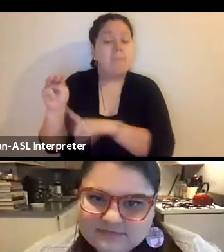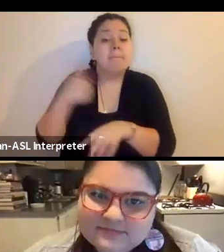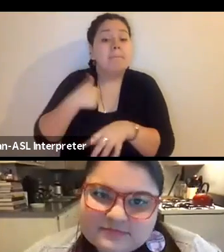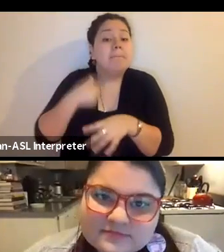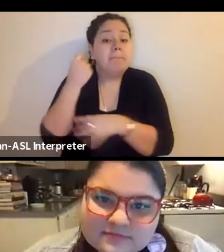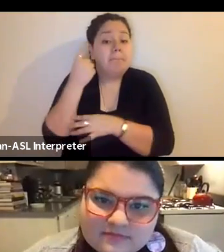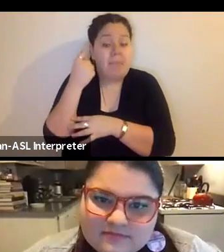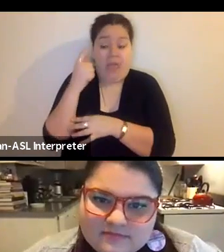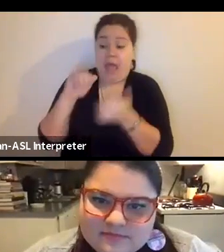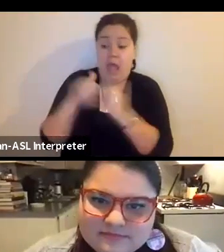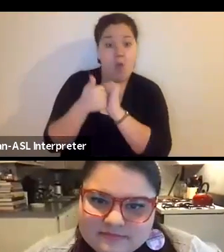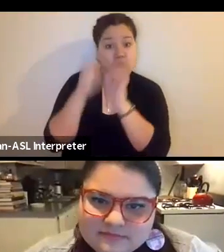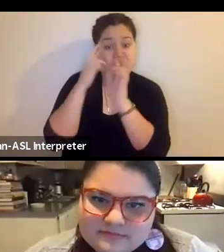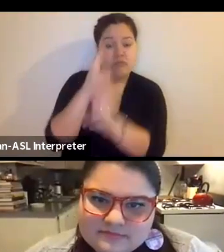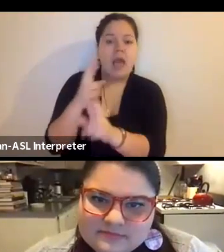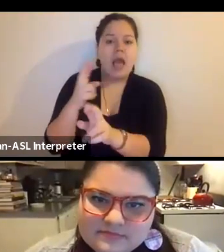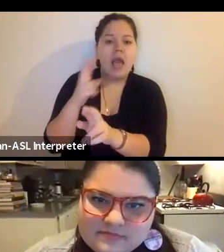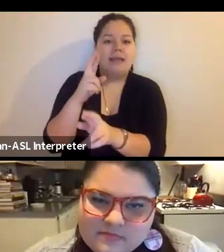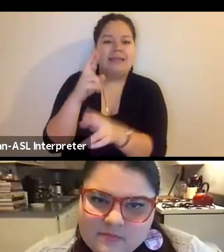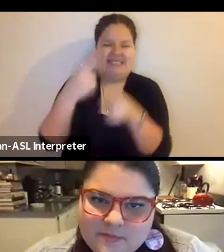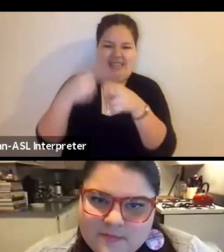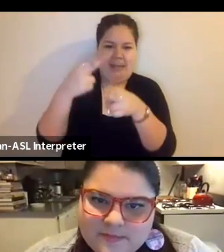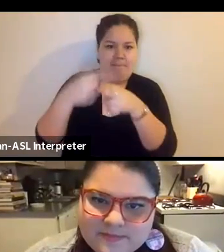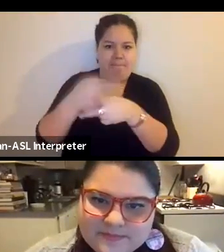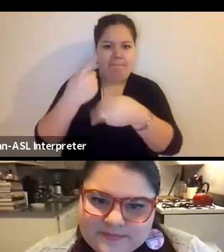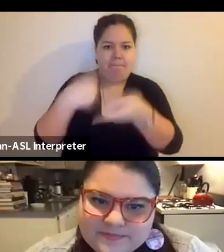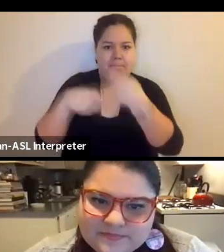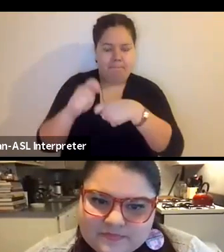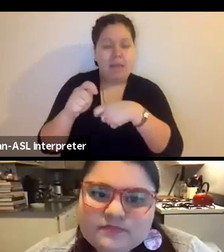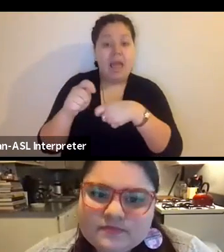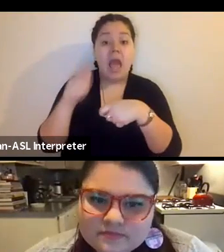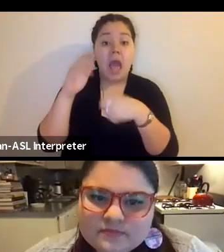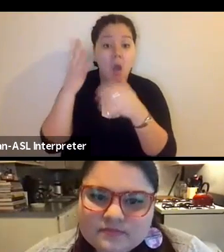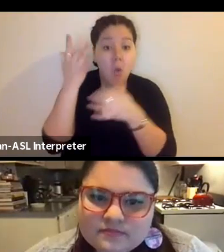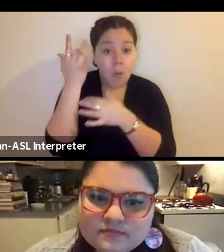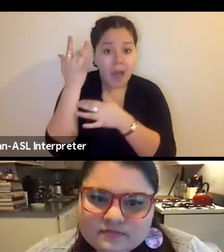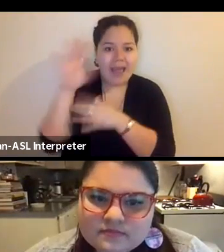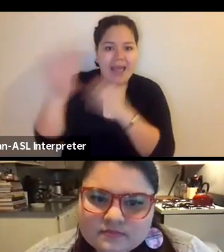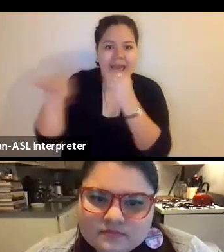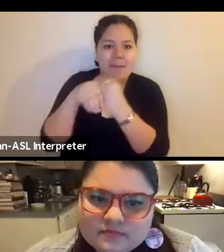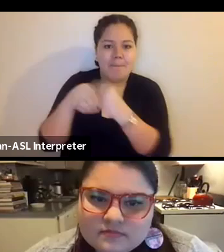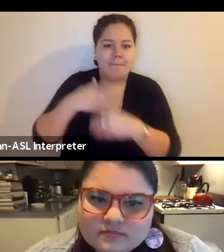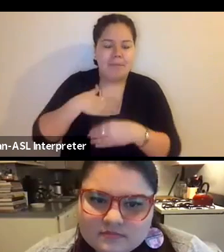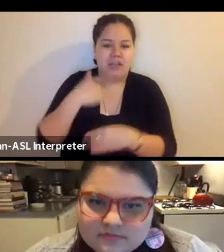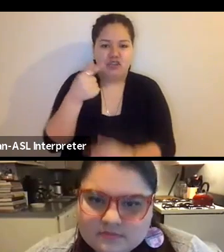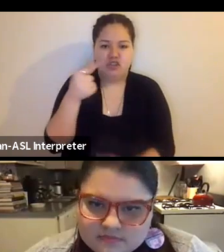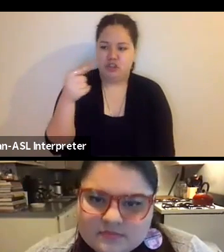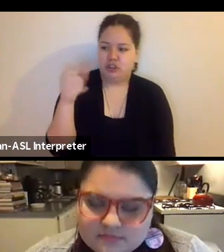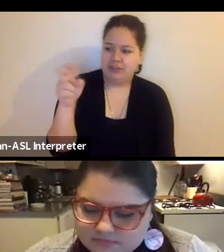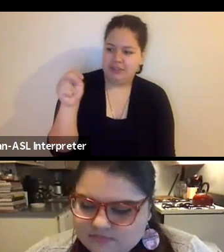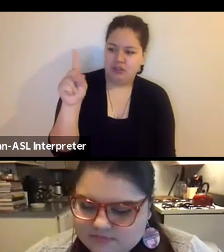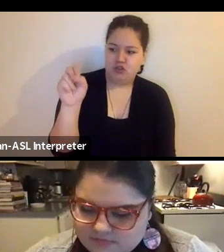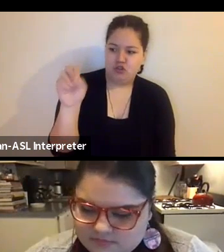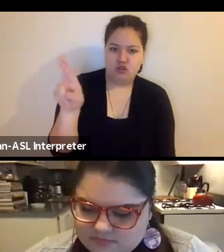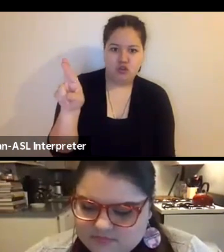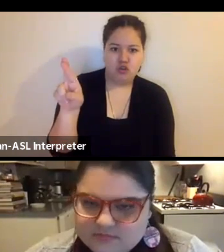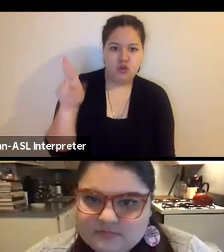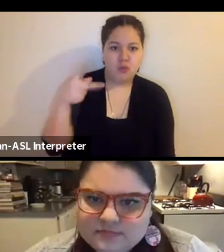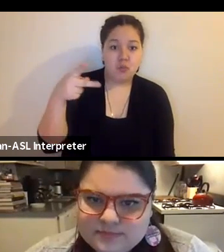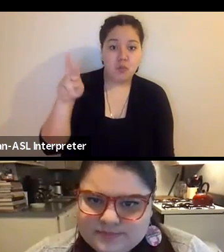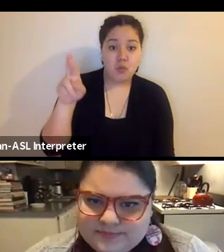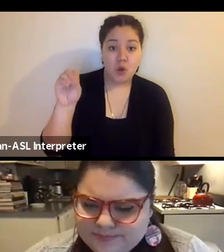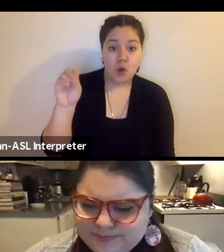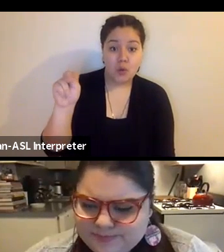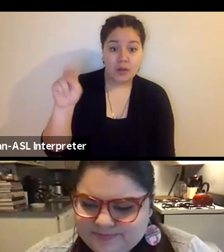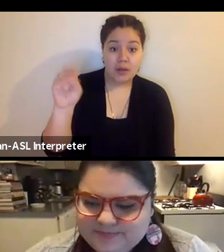add my gender pronouns. I don't know if that's visible to y'all, but on my label, on my face, I have my gender pronouns and I have my